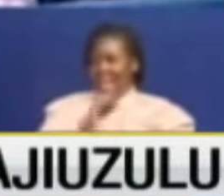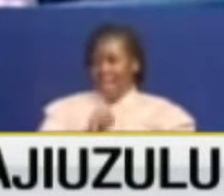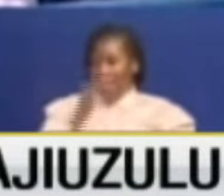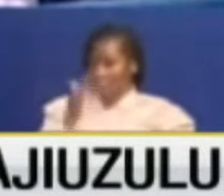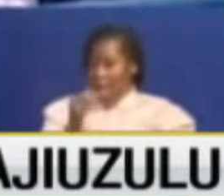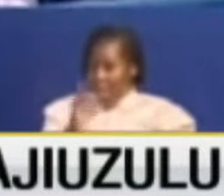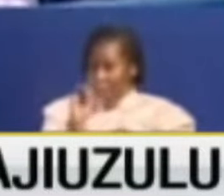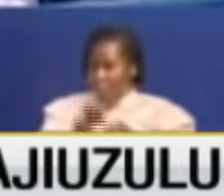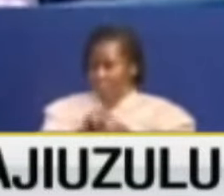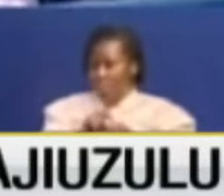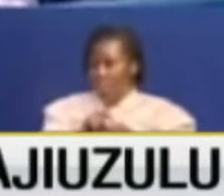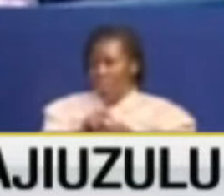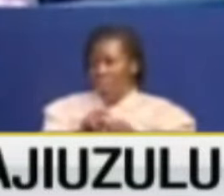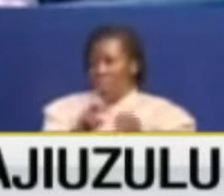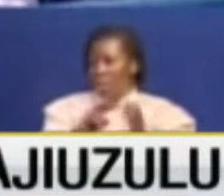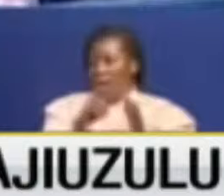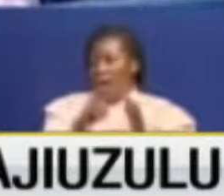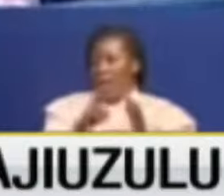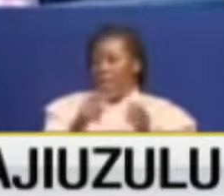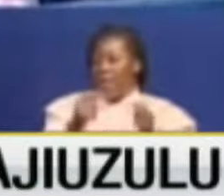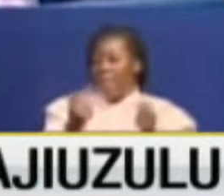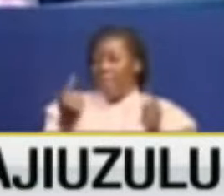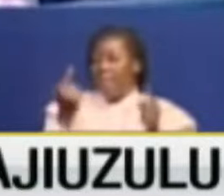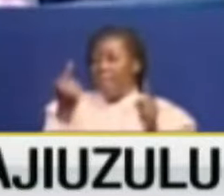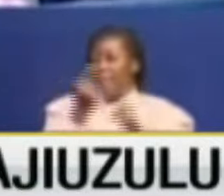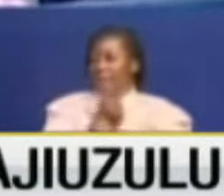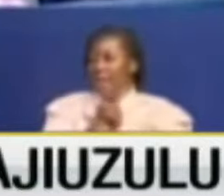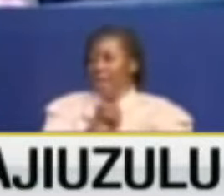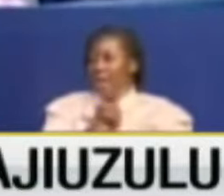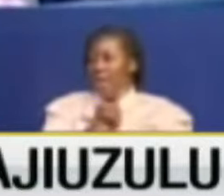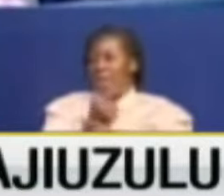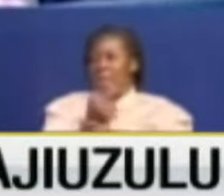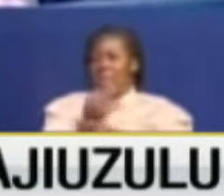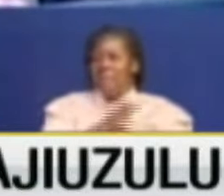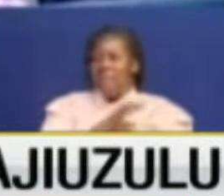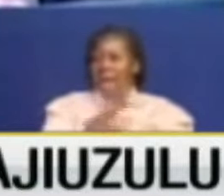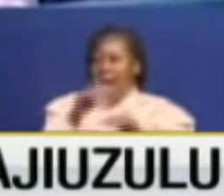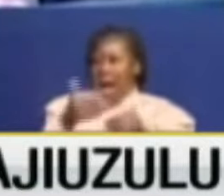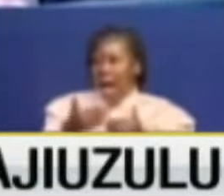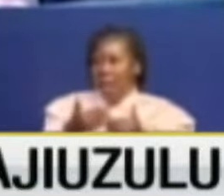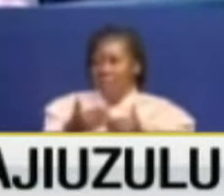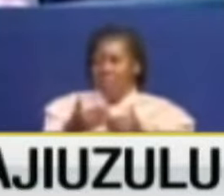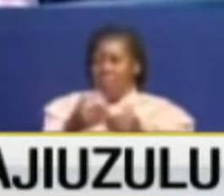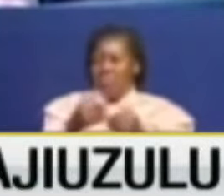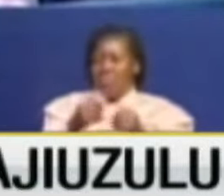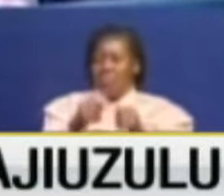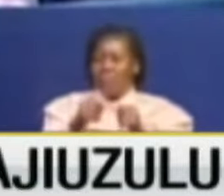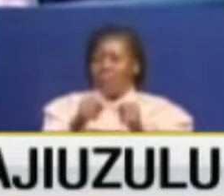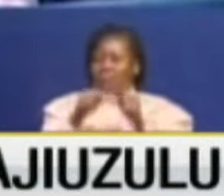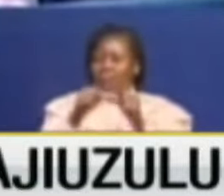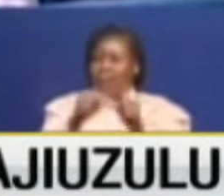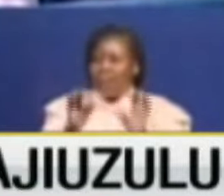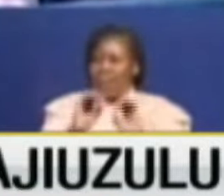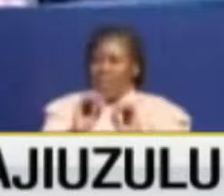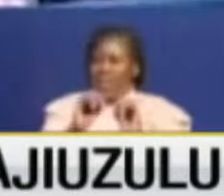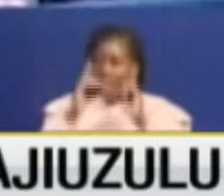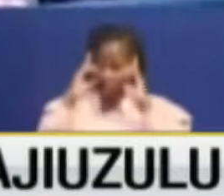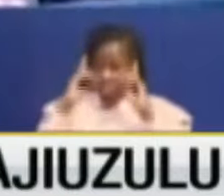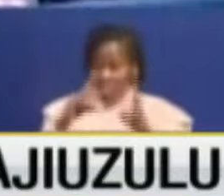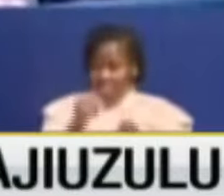so that if you vote to the contrary, they will now be in the blogosphere saying how inconsistent you are in your decision